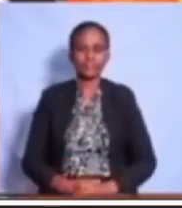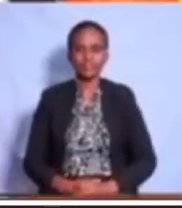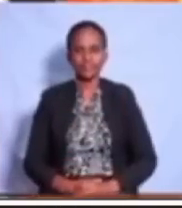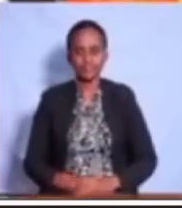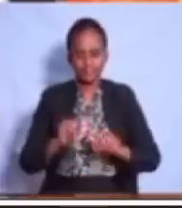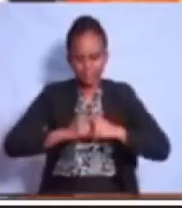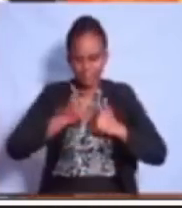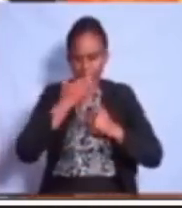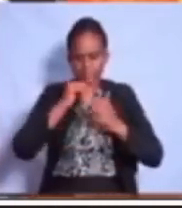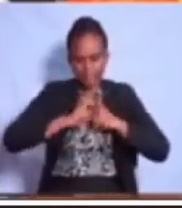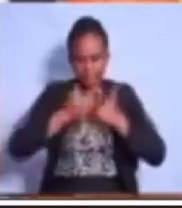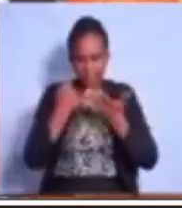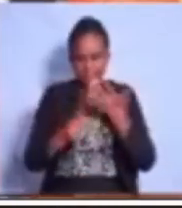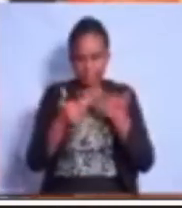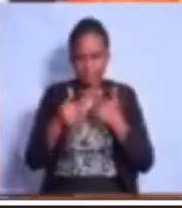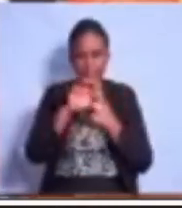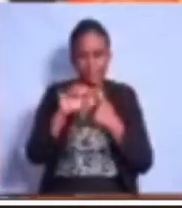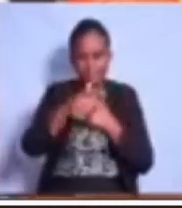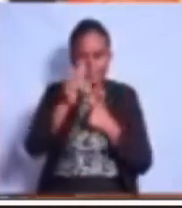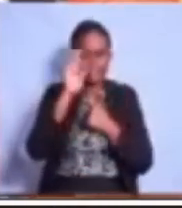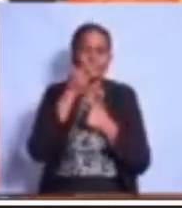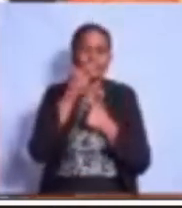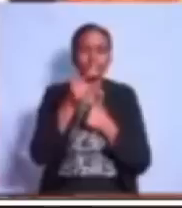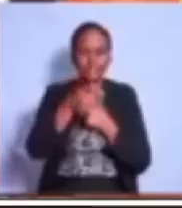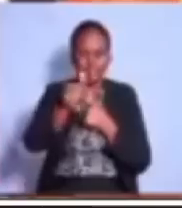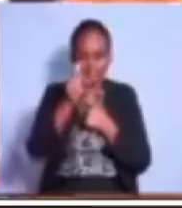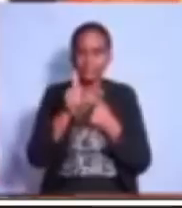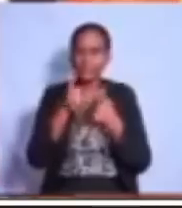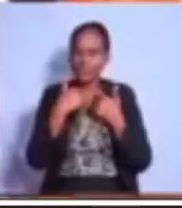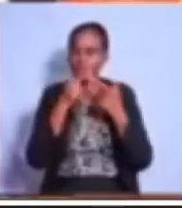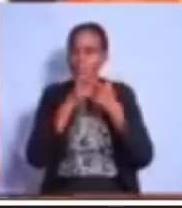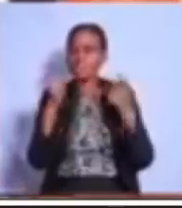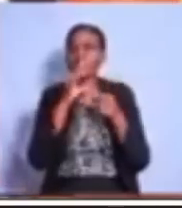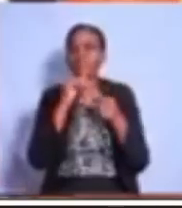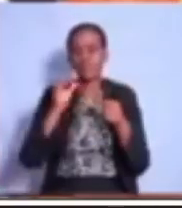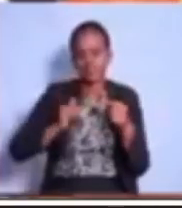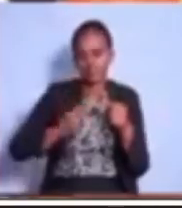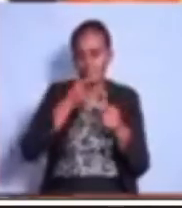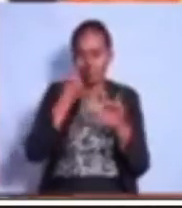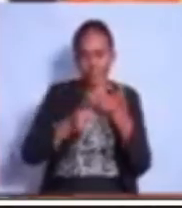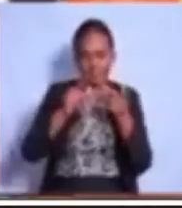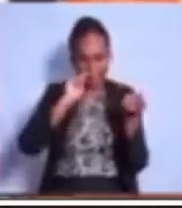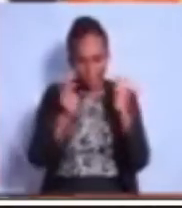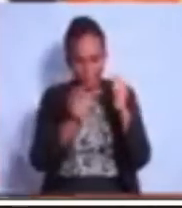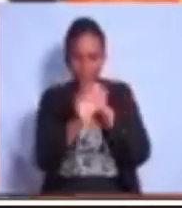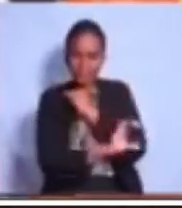We should be the ones that the children will say, they were great men and women who turned around the